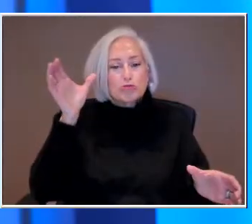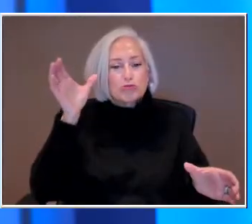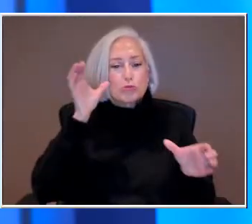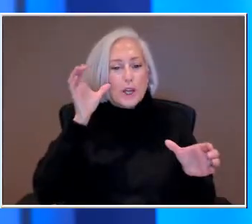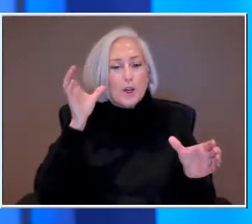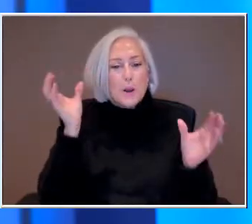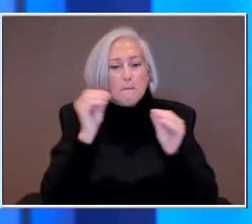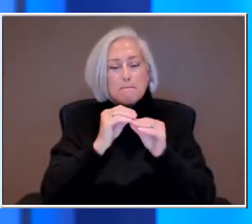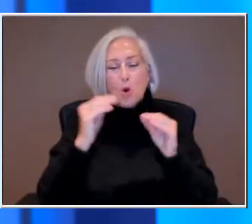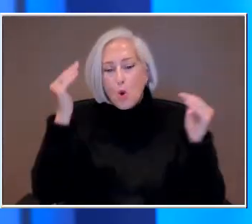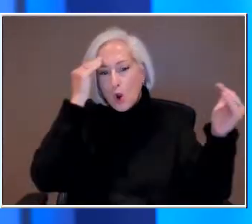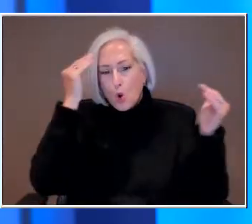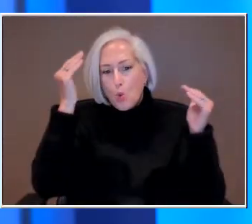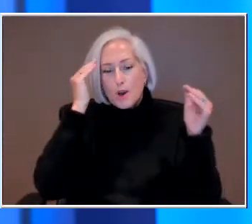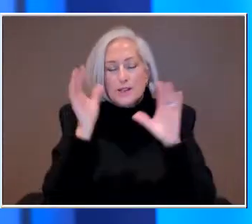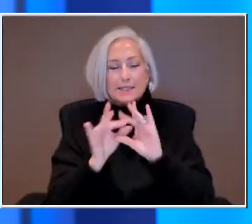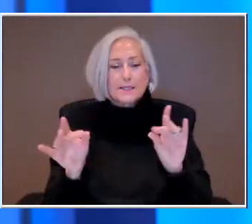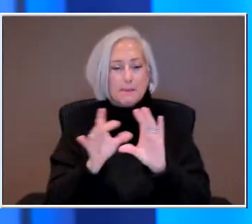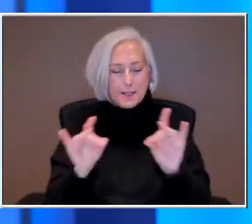message,